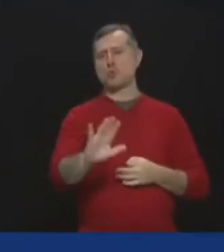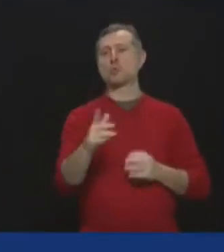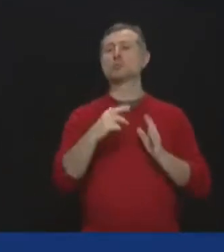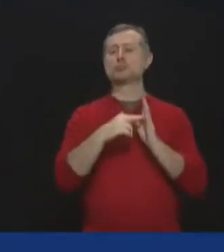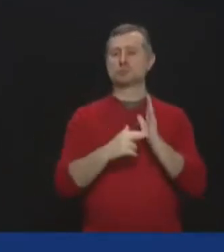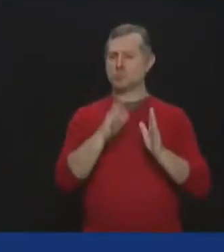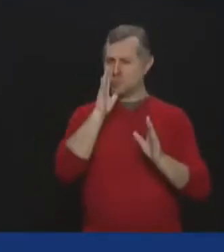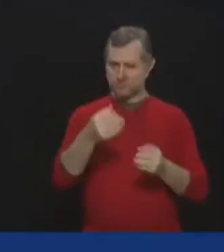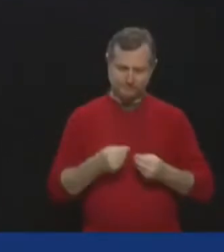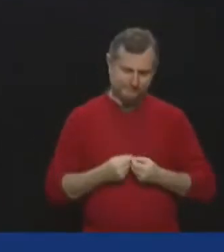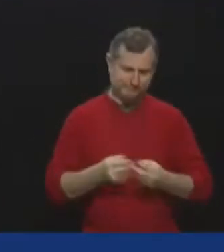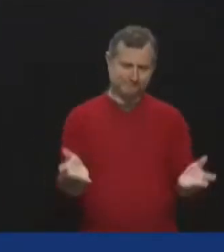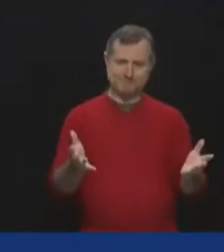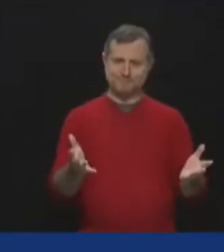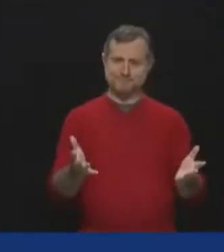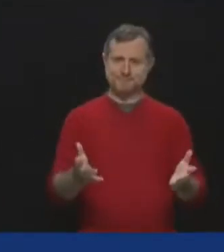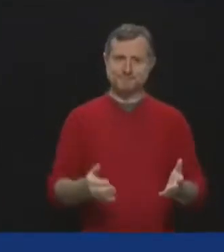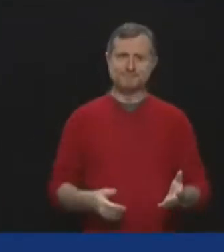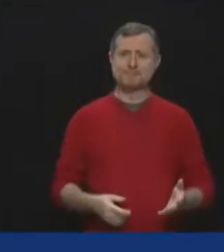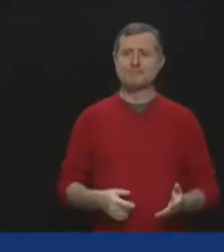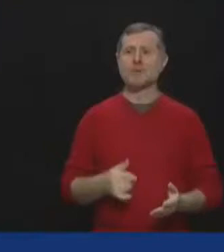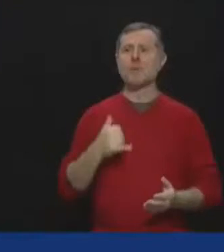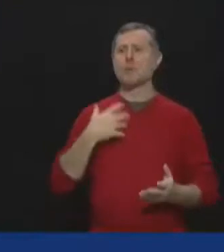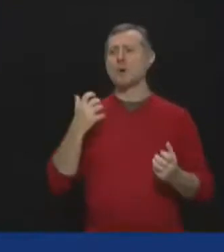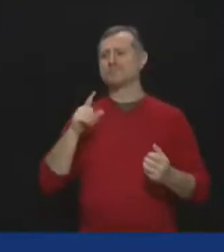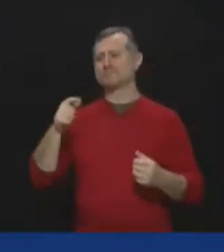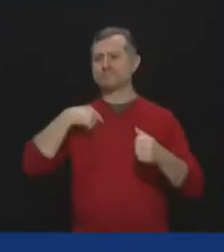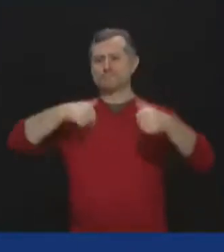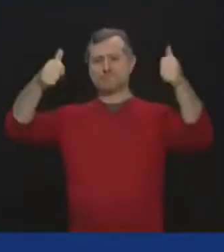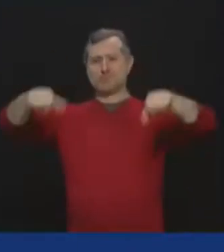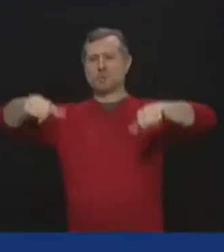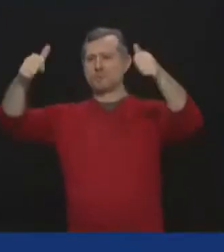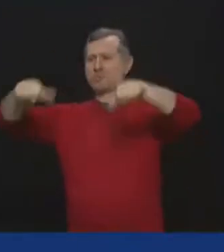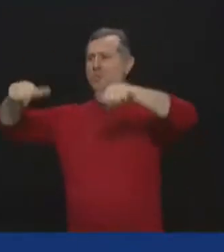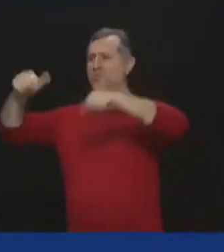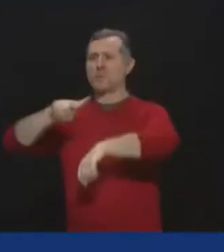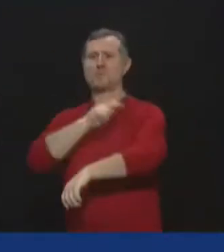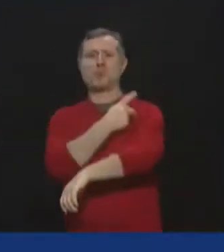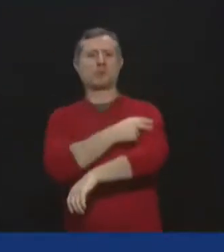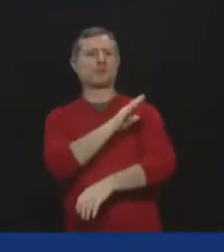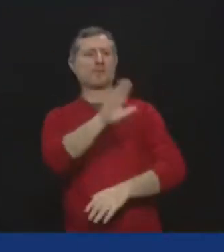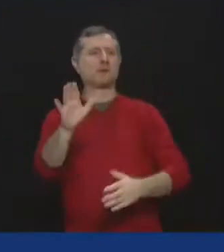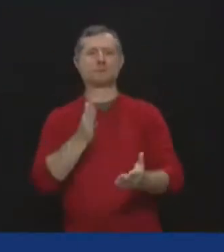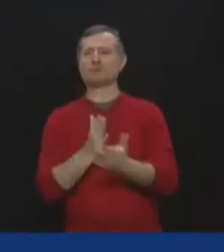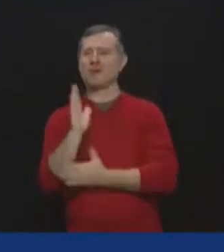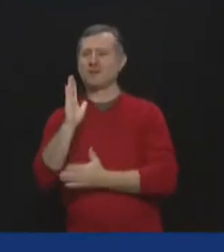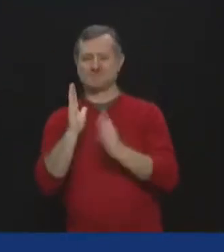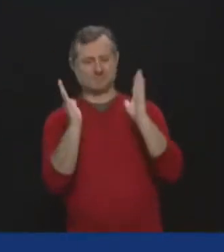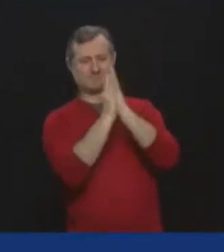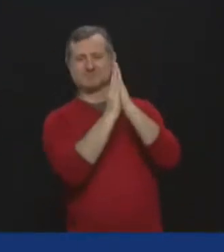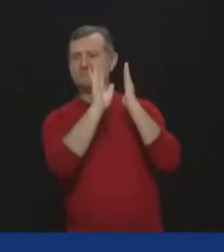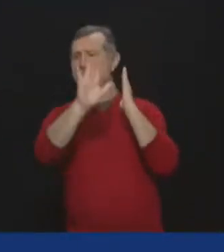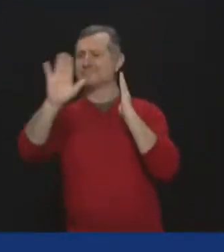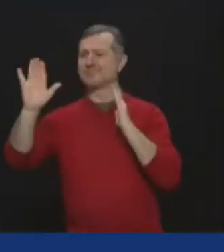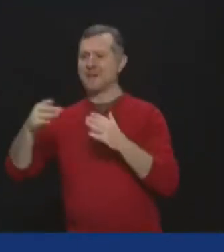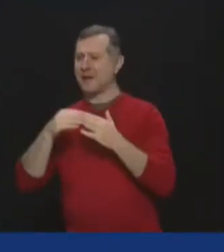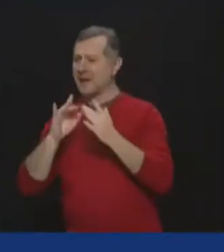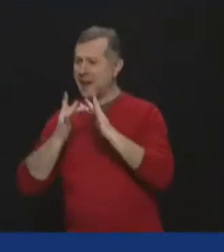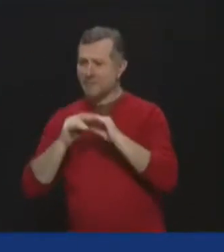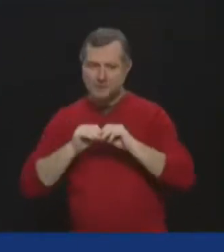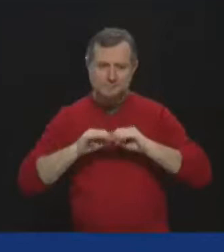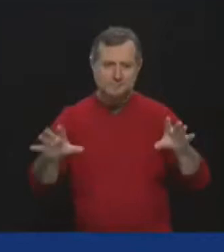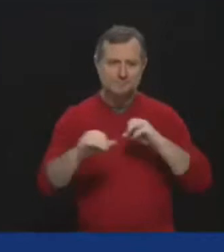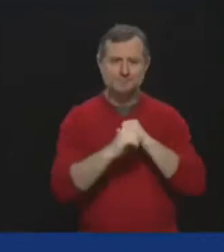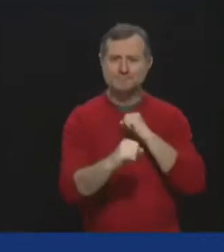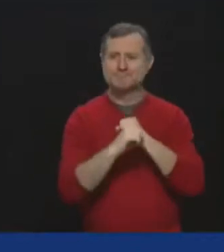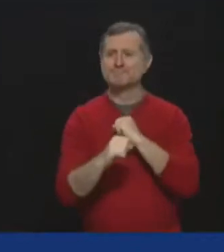by having visual patient bill of rights available, having information available online, public service